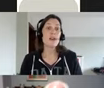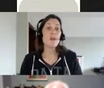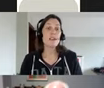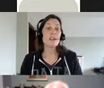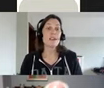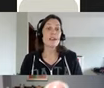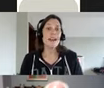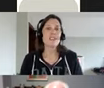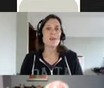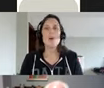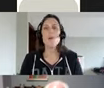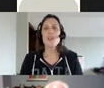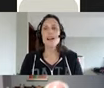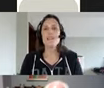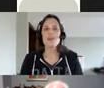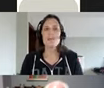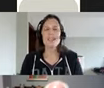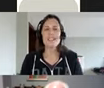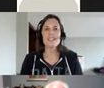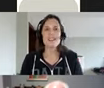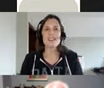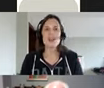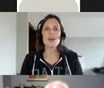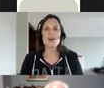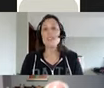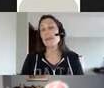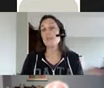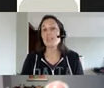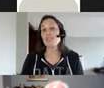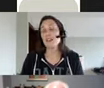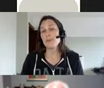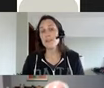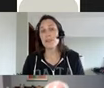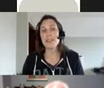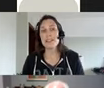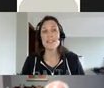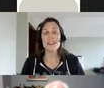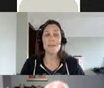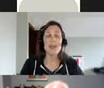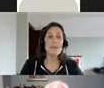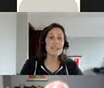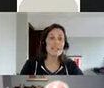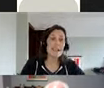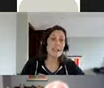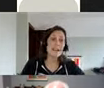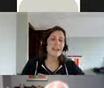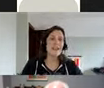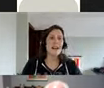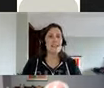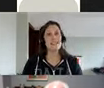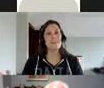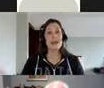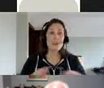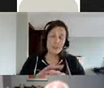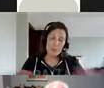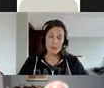smaller ground area, and so they hold a lot fewer points. So if somebody was just trying to interpret this, you know, they might say,